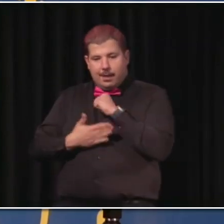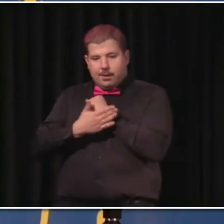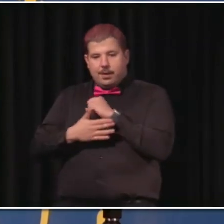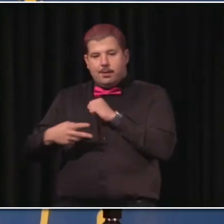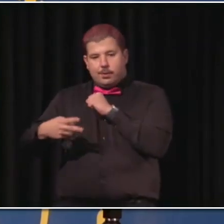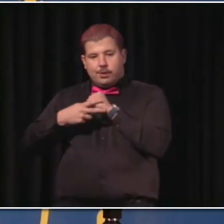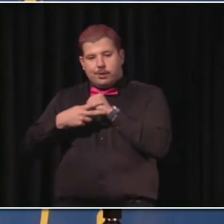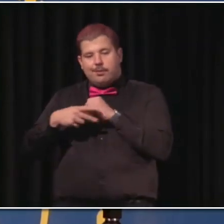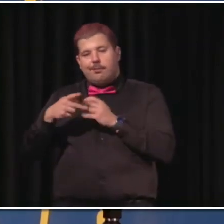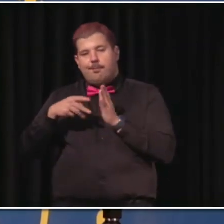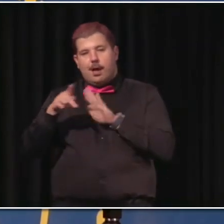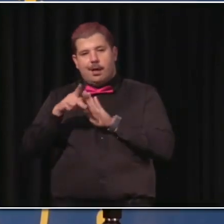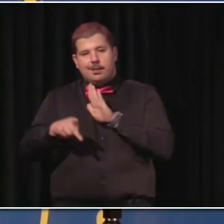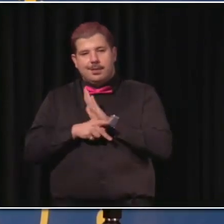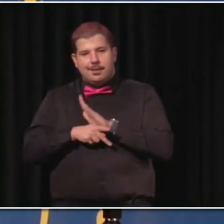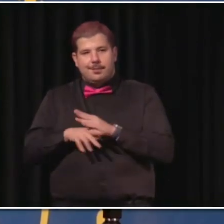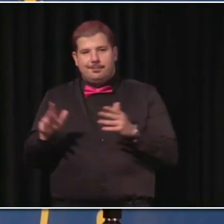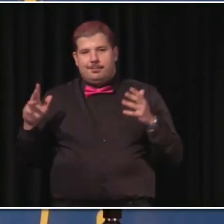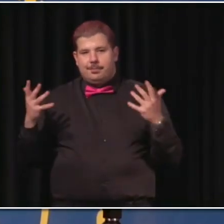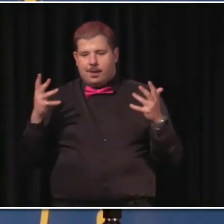policy.